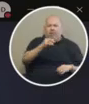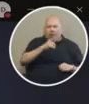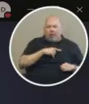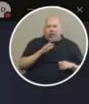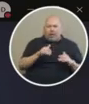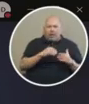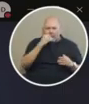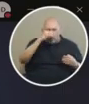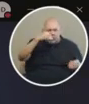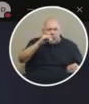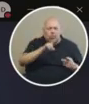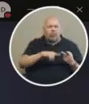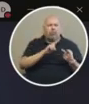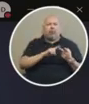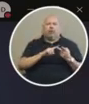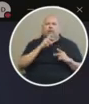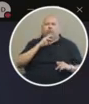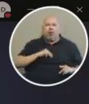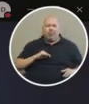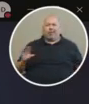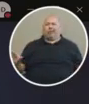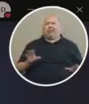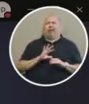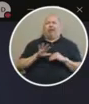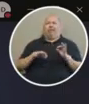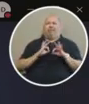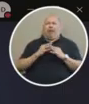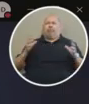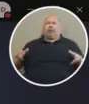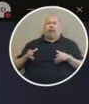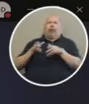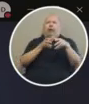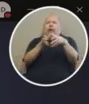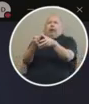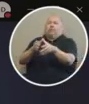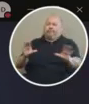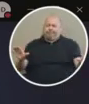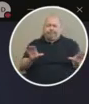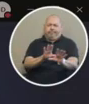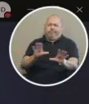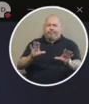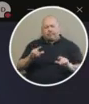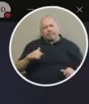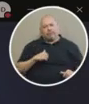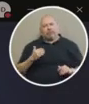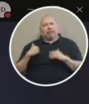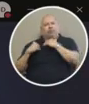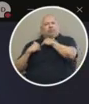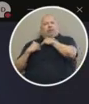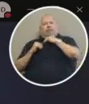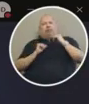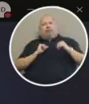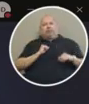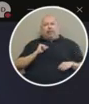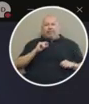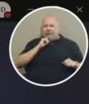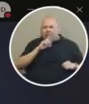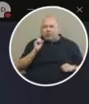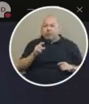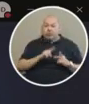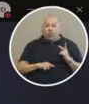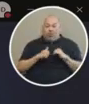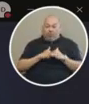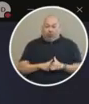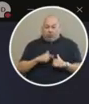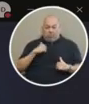to the grocery store or to a Walmart right now is not the proper way to be doing it. We need to each take responsibility on ourselves. As far as